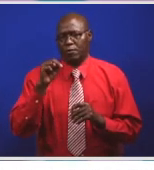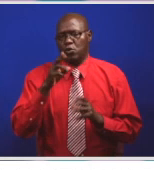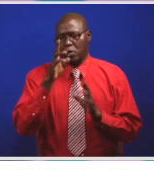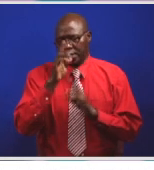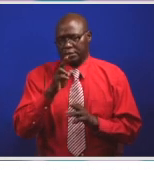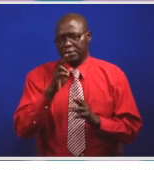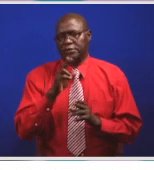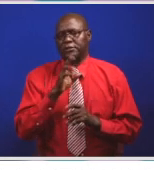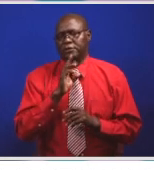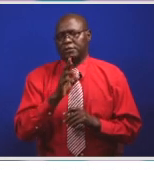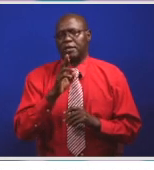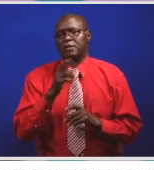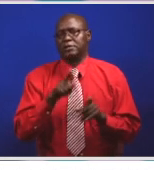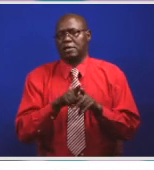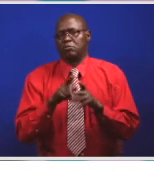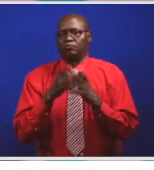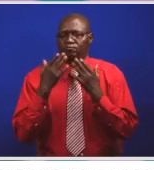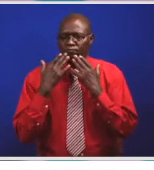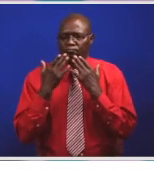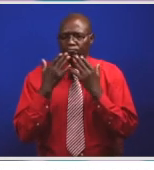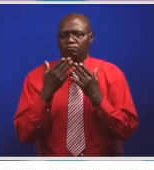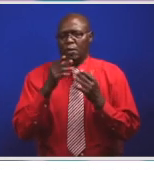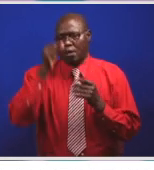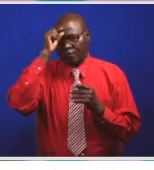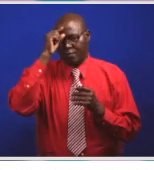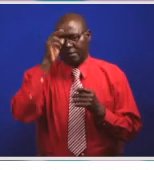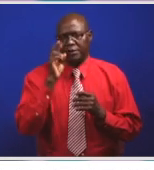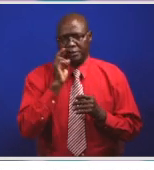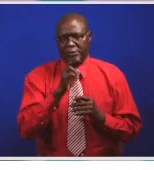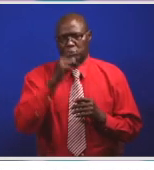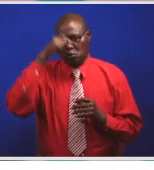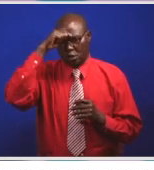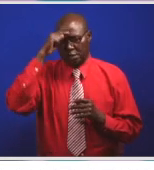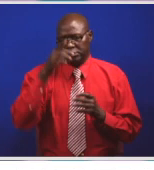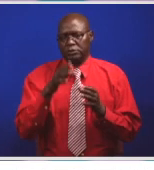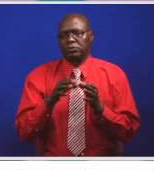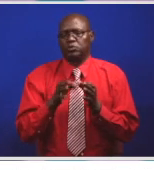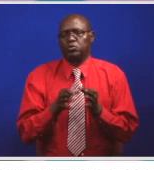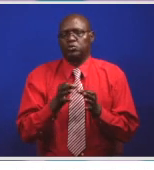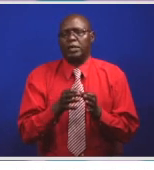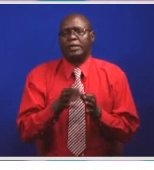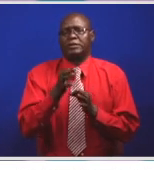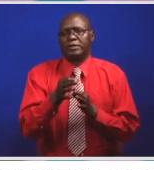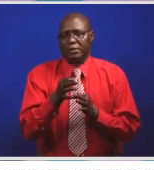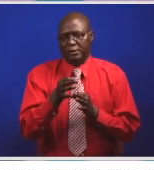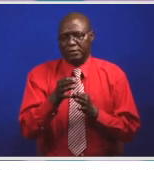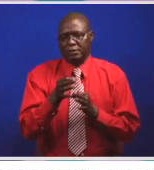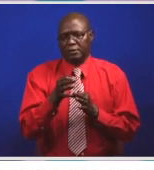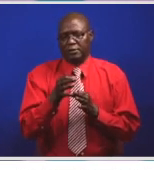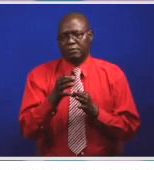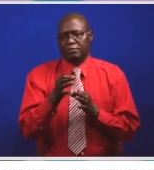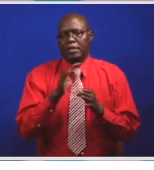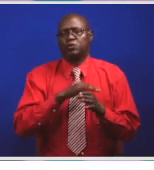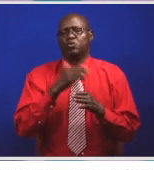appreciating that the government saw it wise to extend the insurance